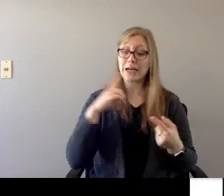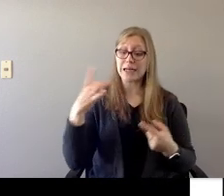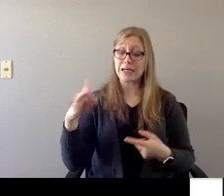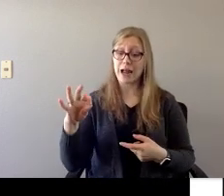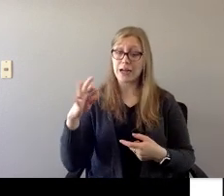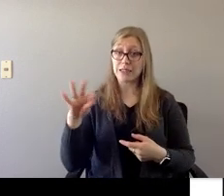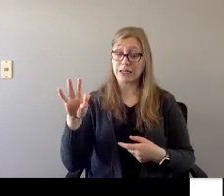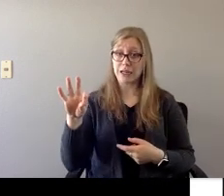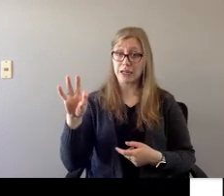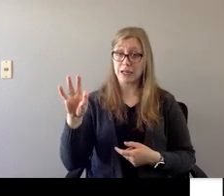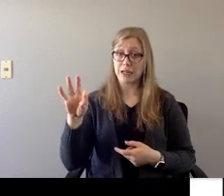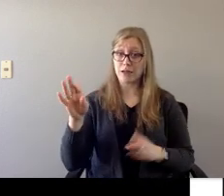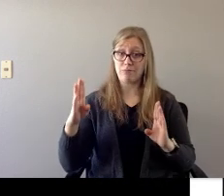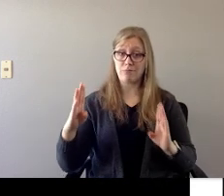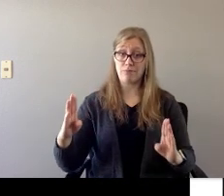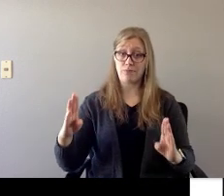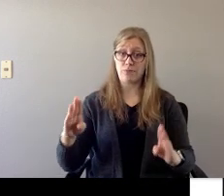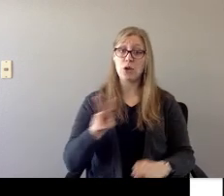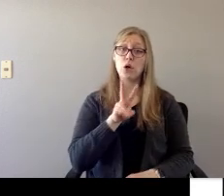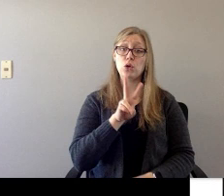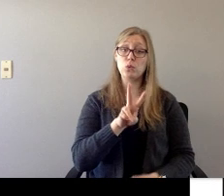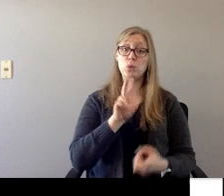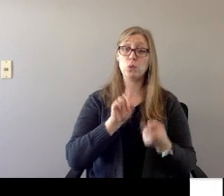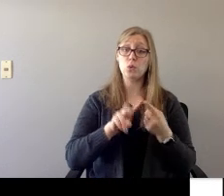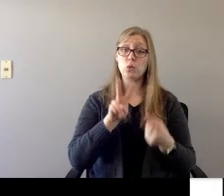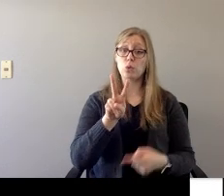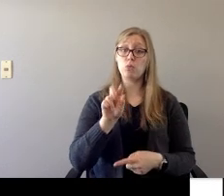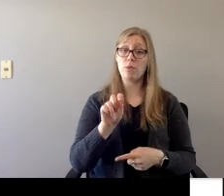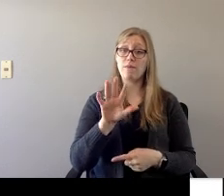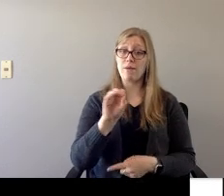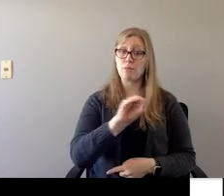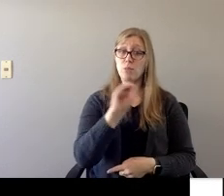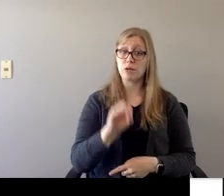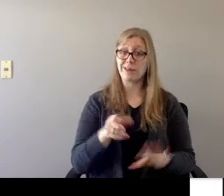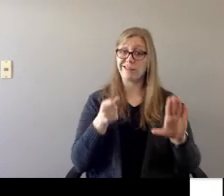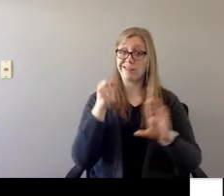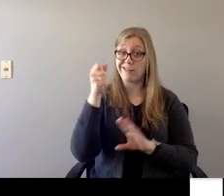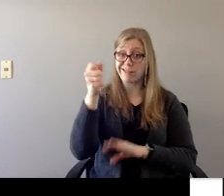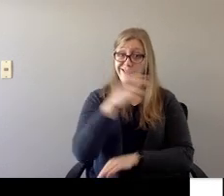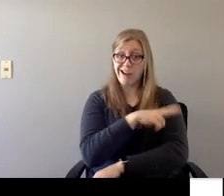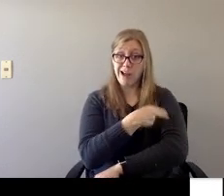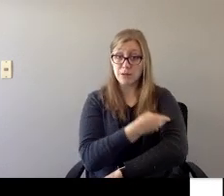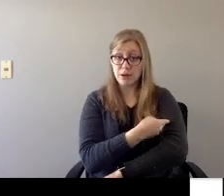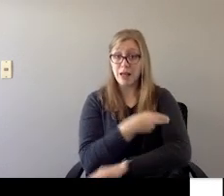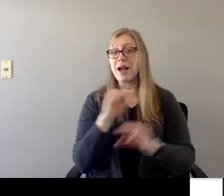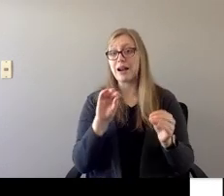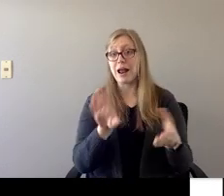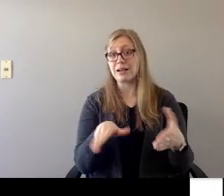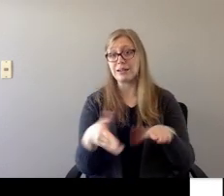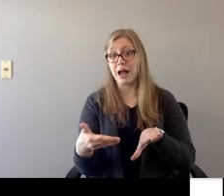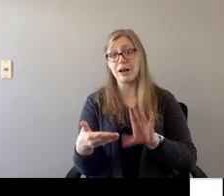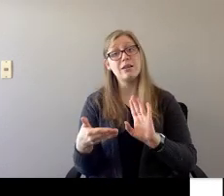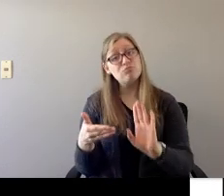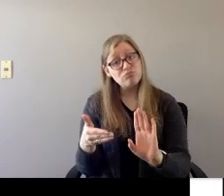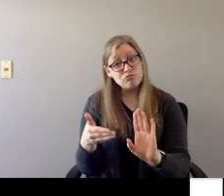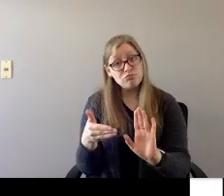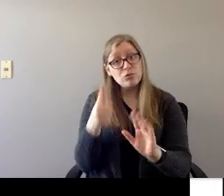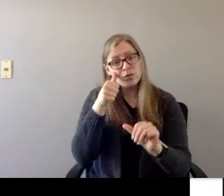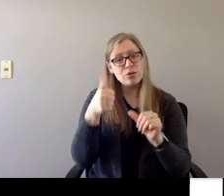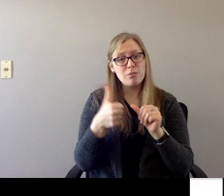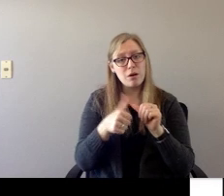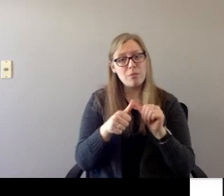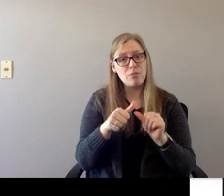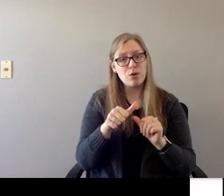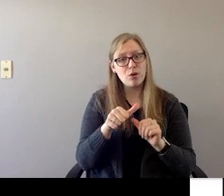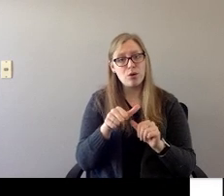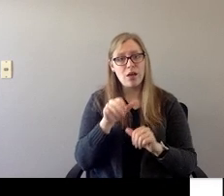to 19, only 2 to 2.5% were hospitalized and none died. Now we have to keep in mind the date